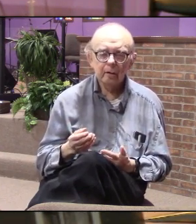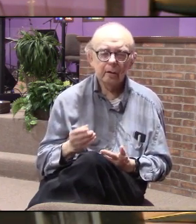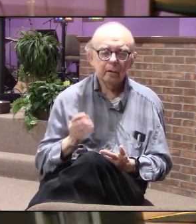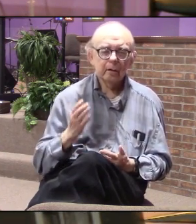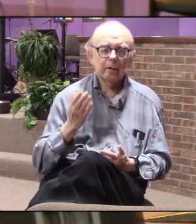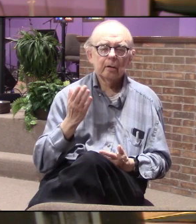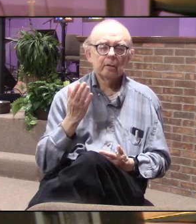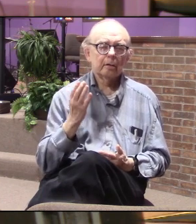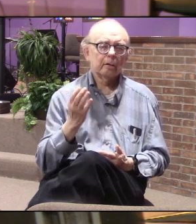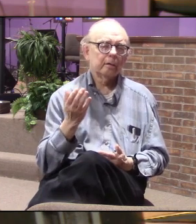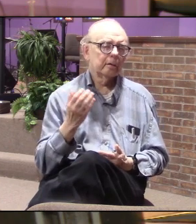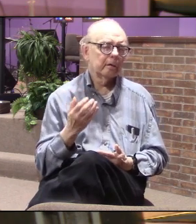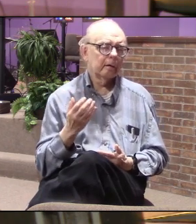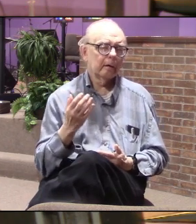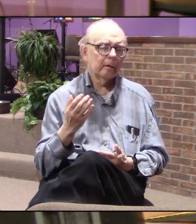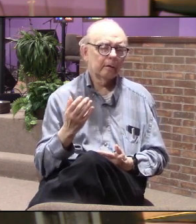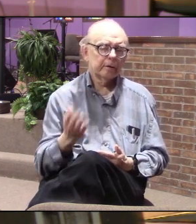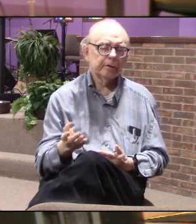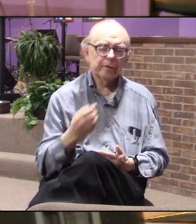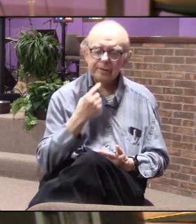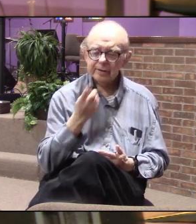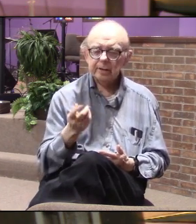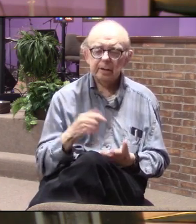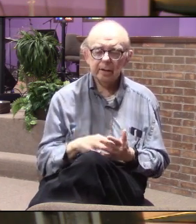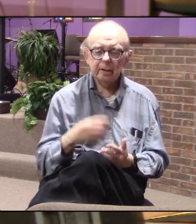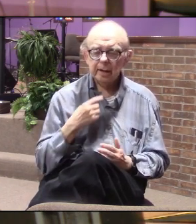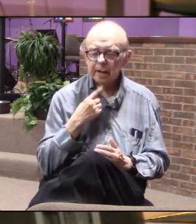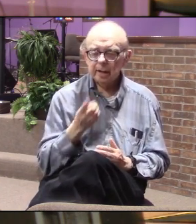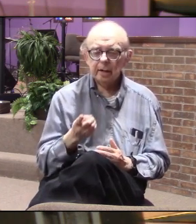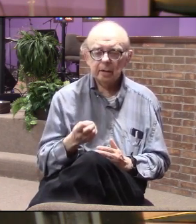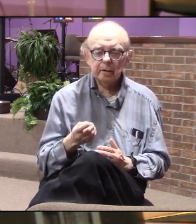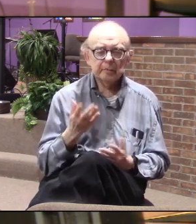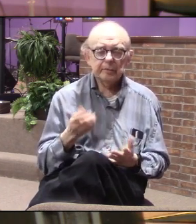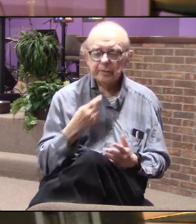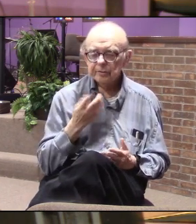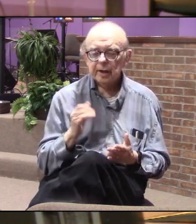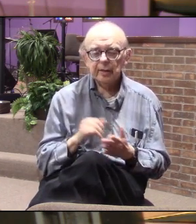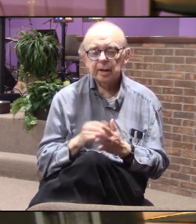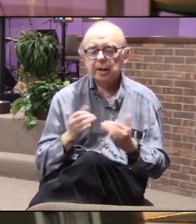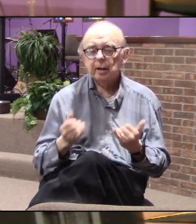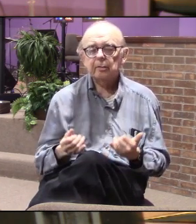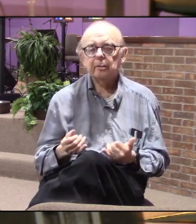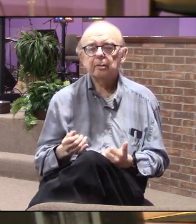You've said it, I've said it, and you're probably saying it right now.